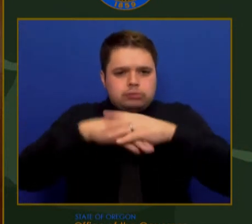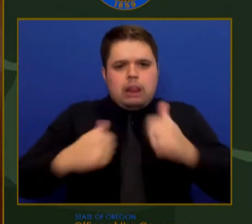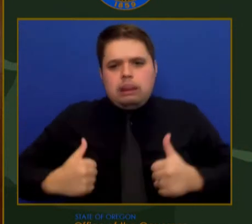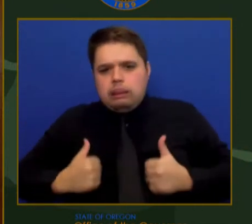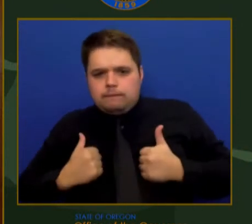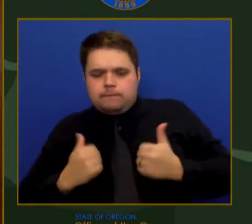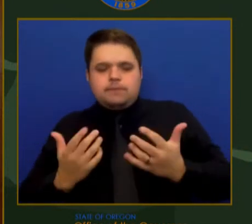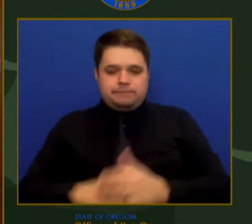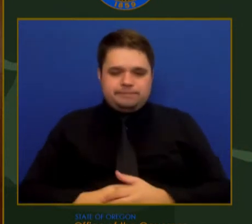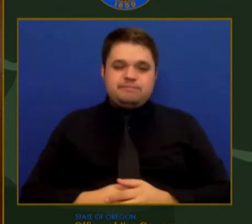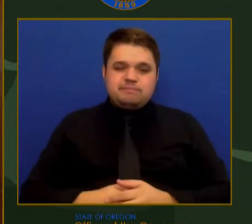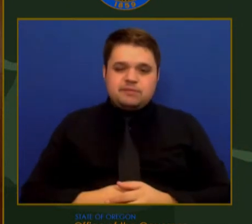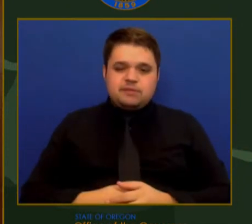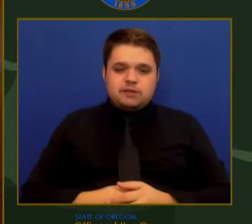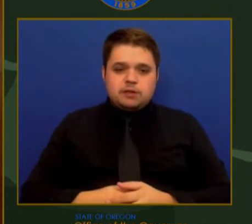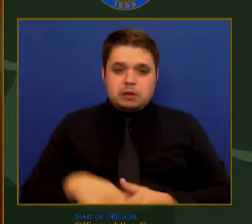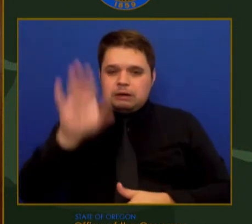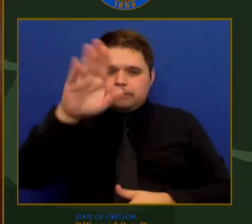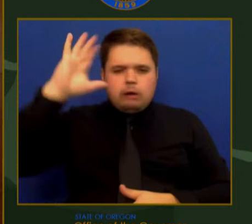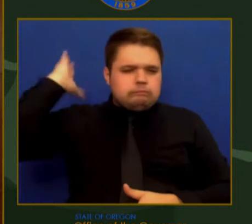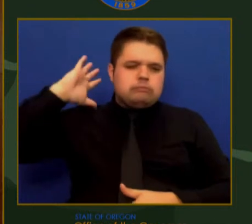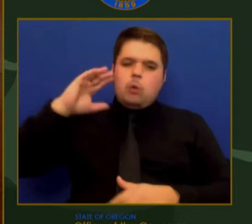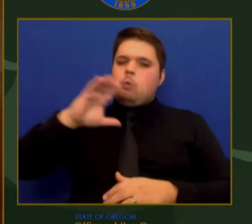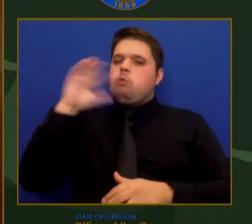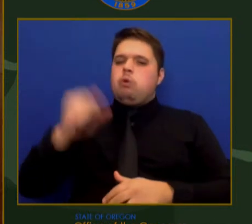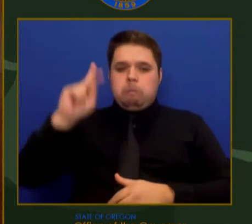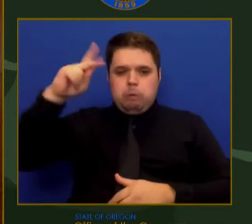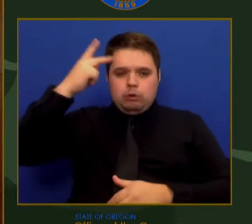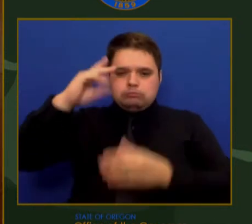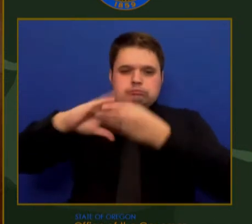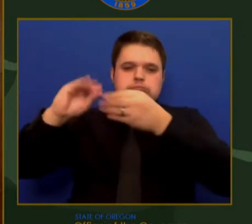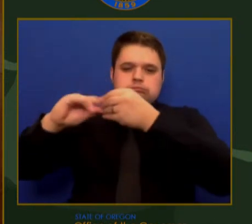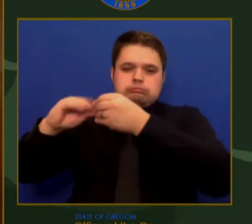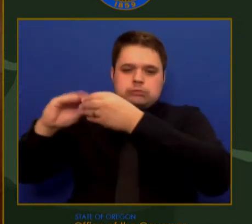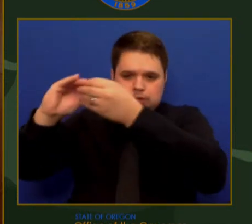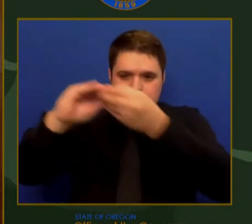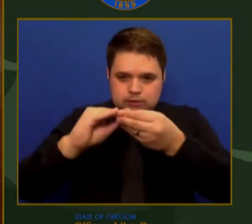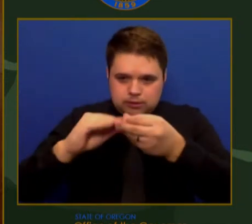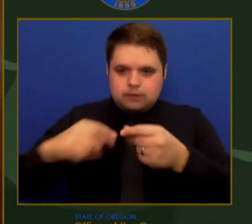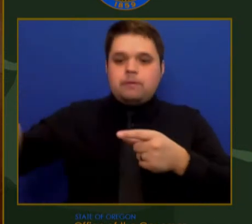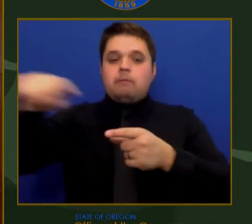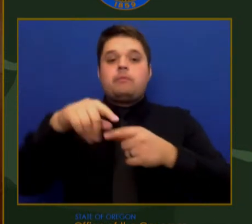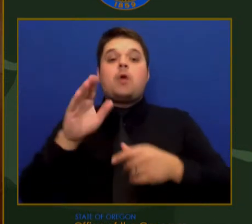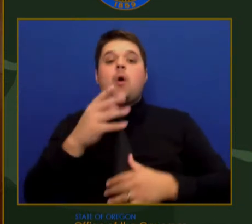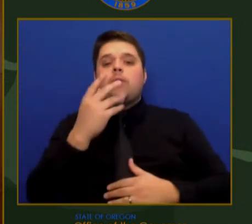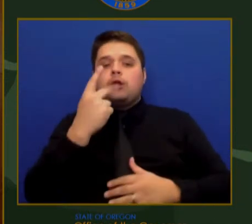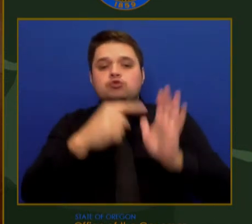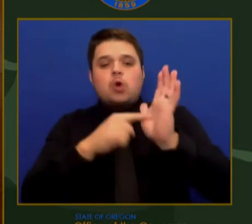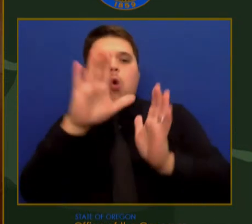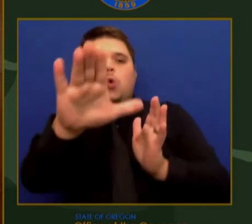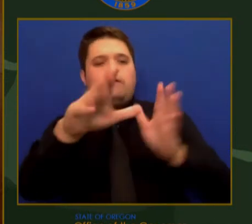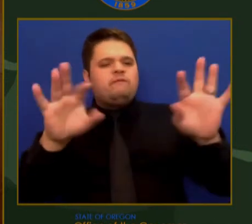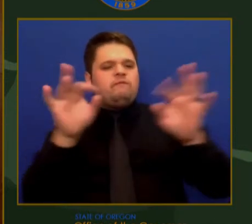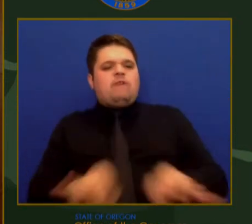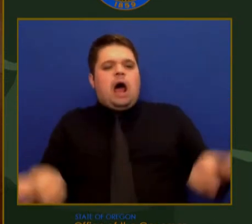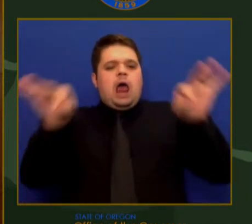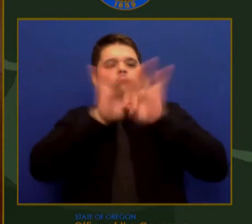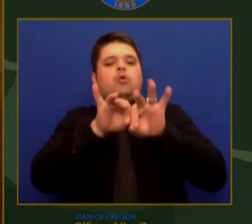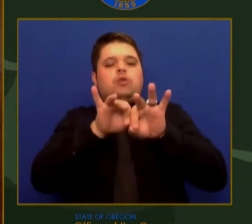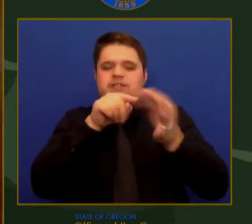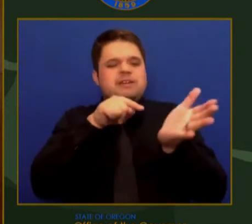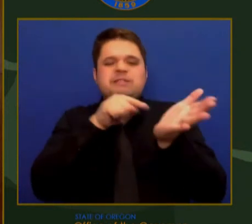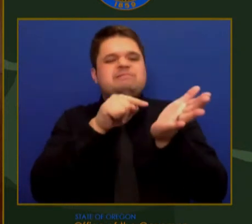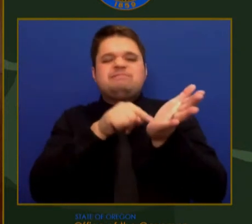are. Show me your budget, and I'll tell you what your values are." This